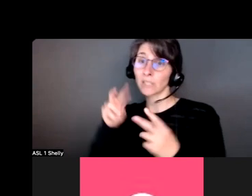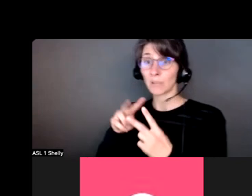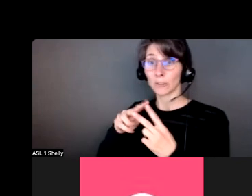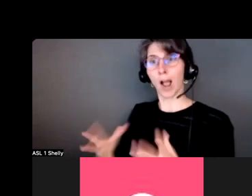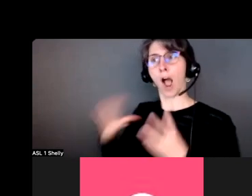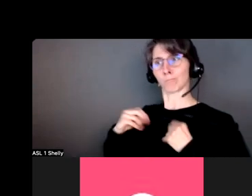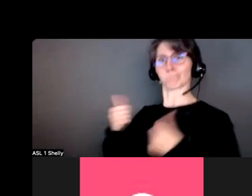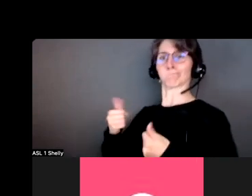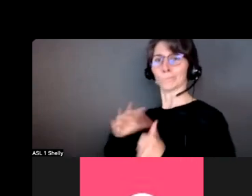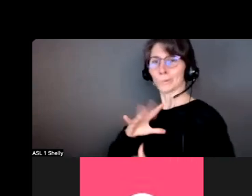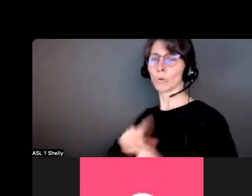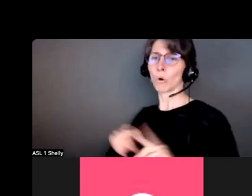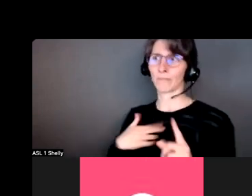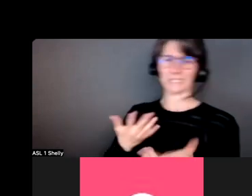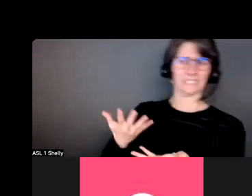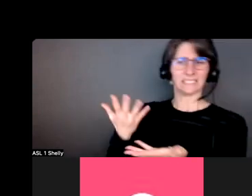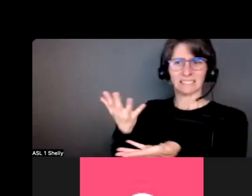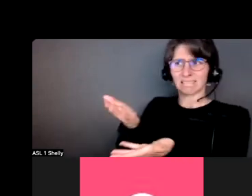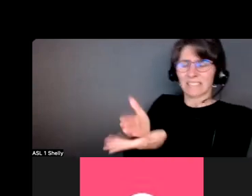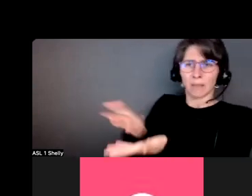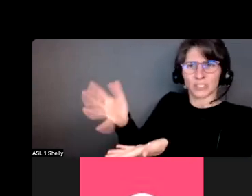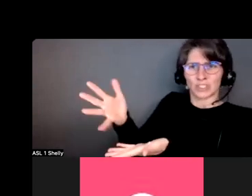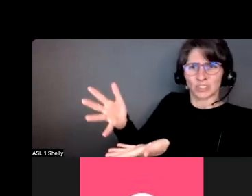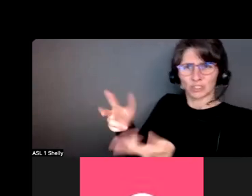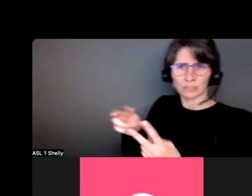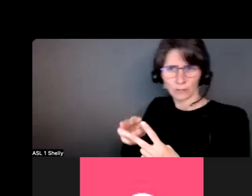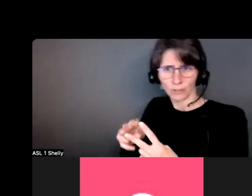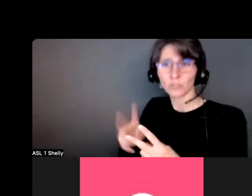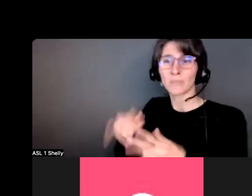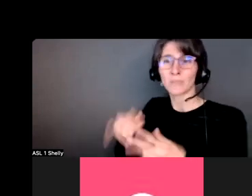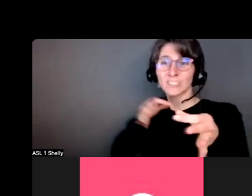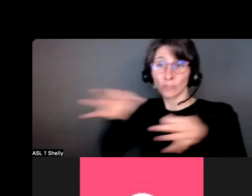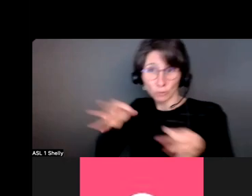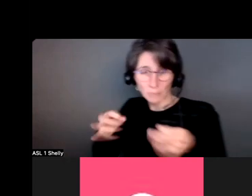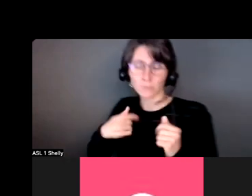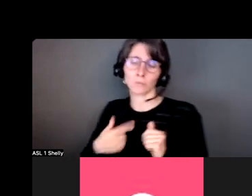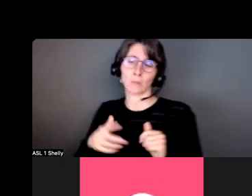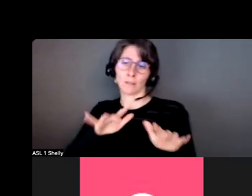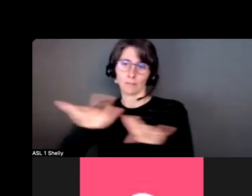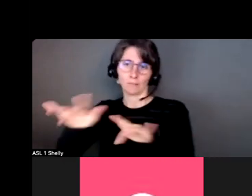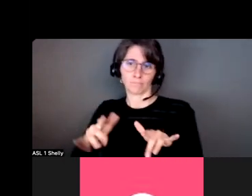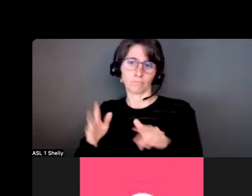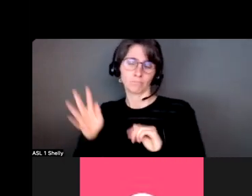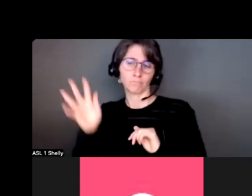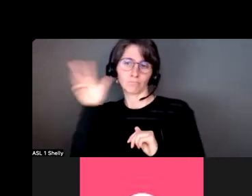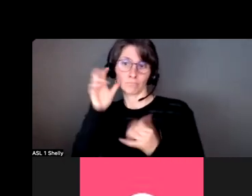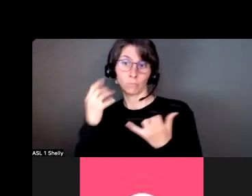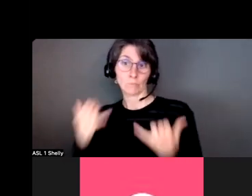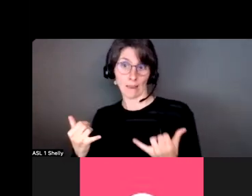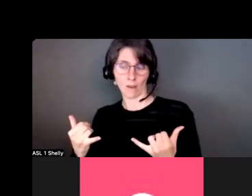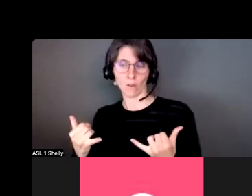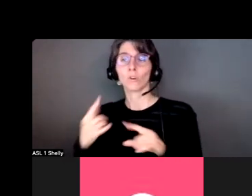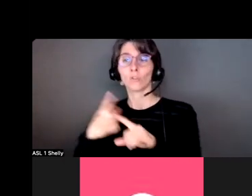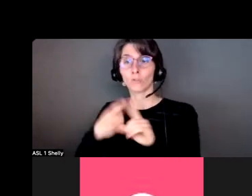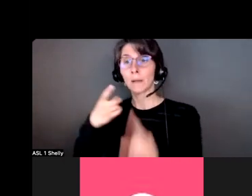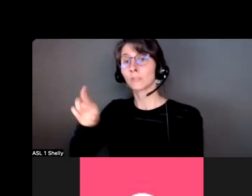about them. And so I'm going to play really quick an excerpt of one of the recordings that the